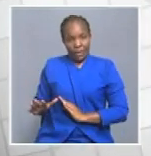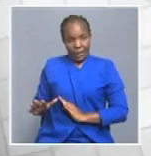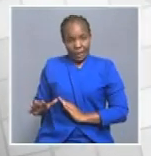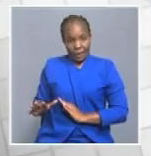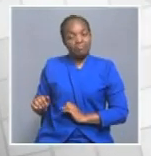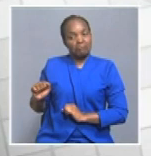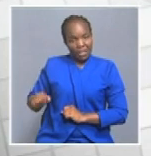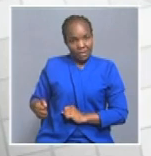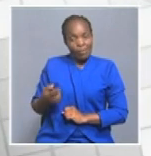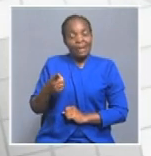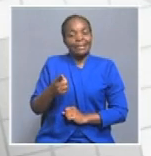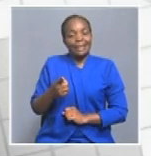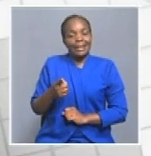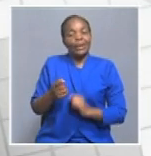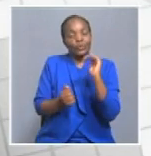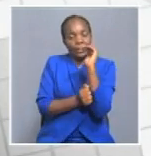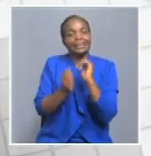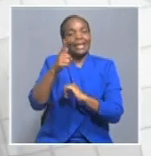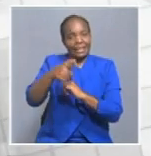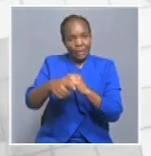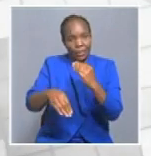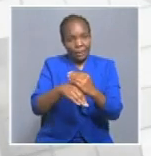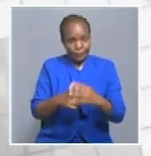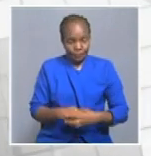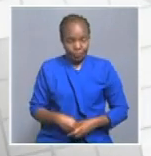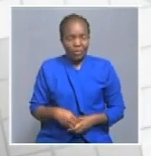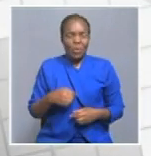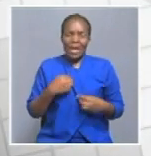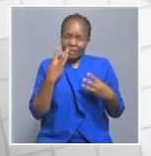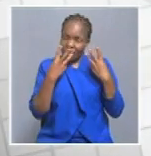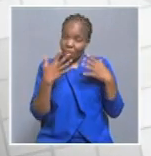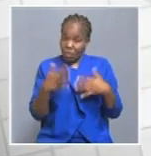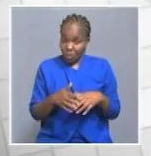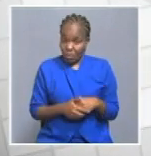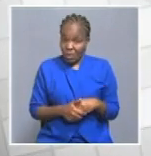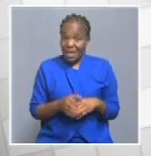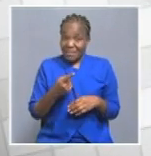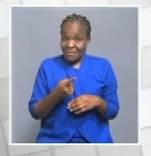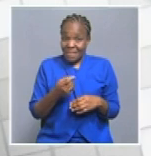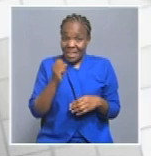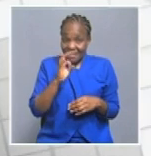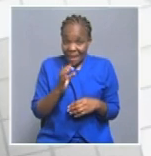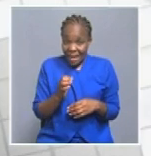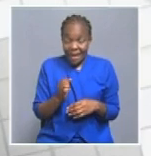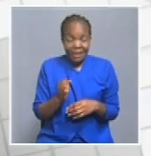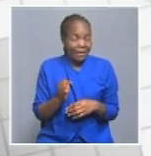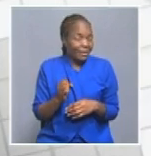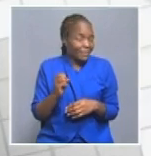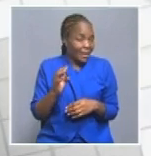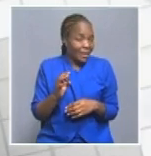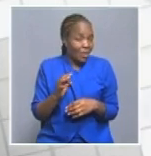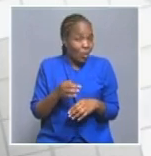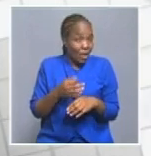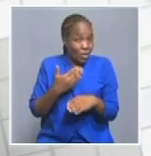the toilets as the next step. And we're concerned also that if we delay until we finish the entire, including the